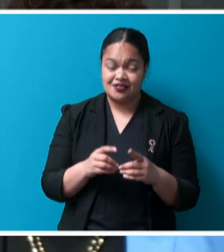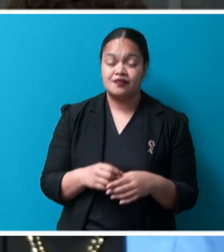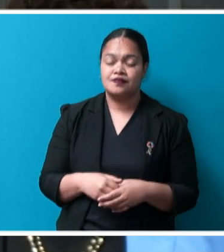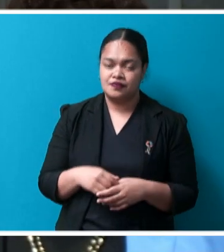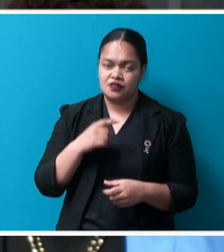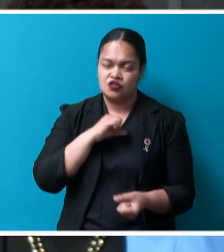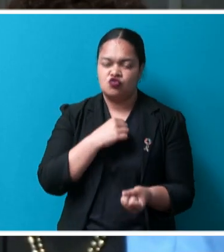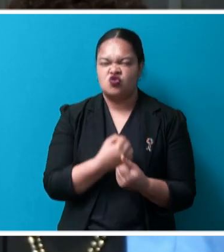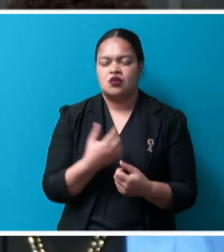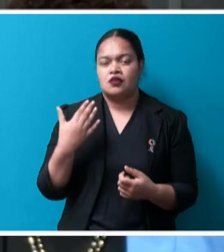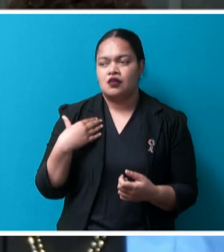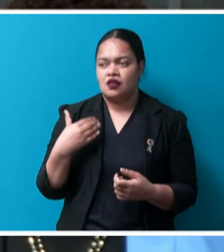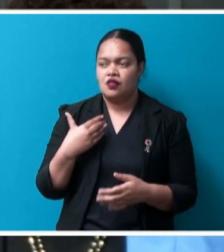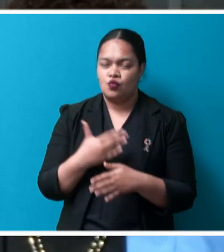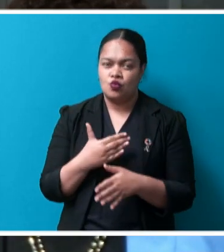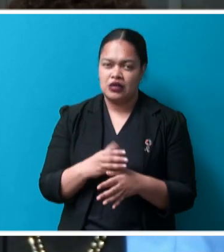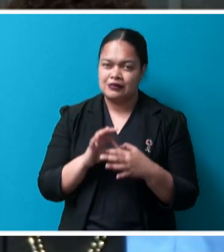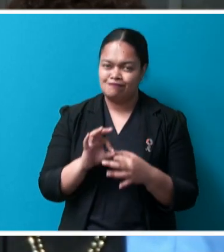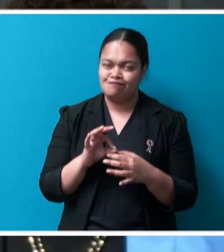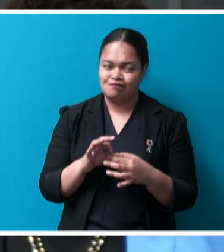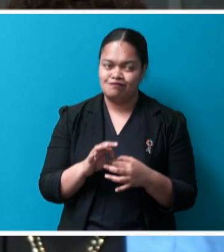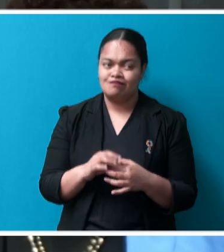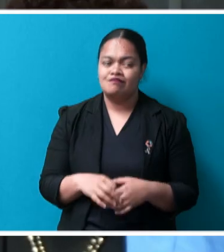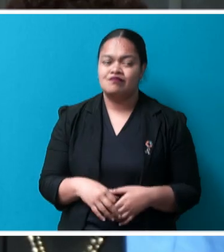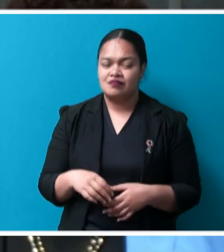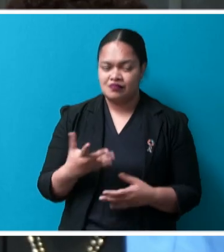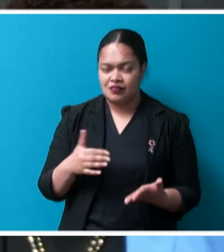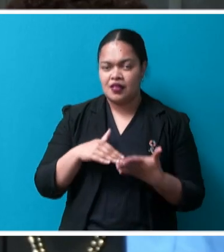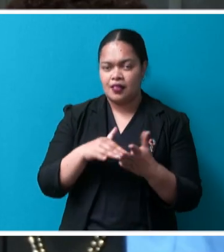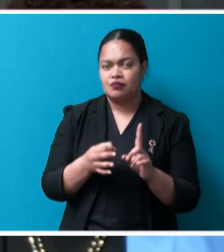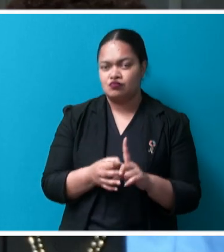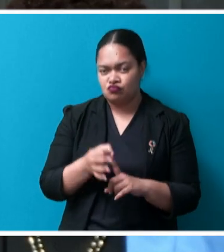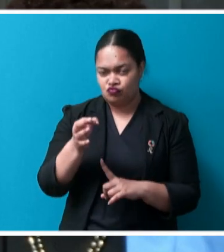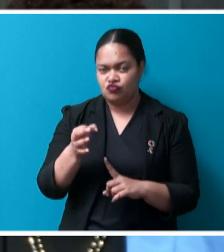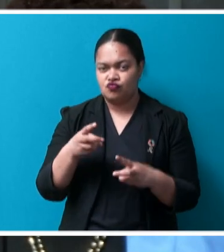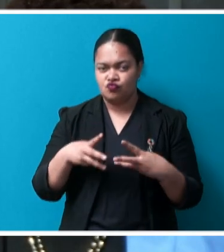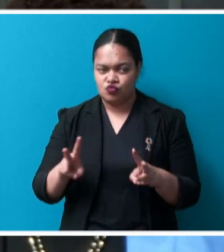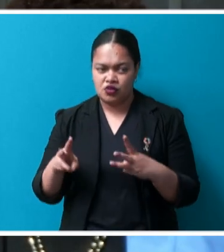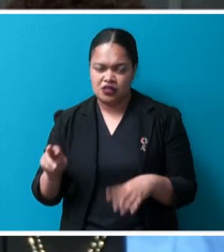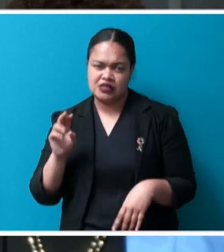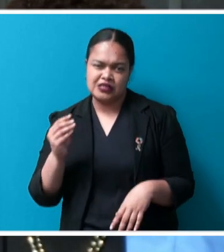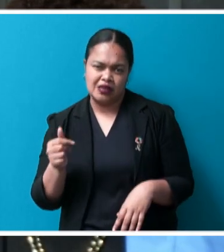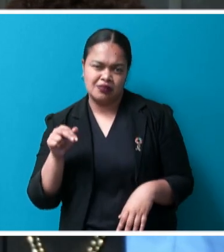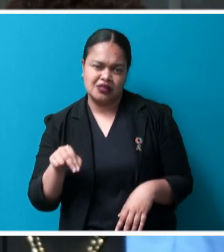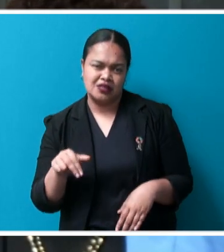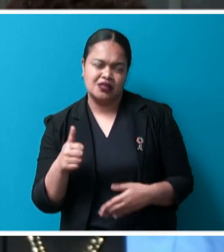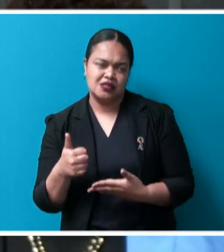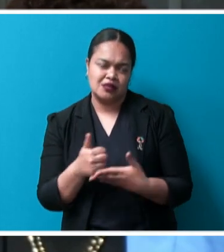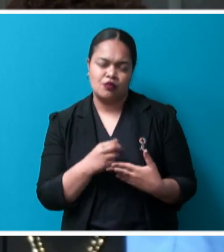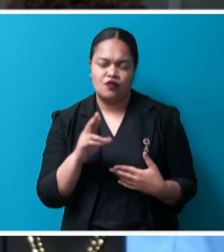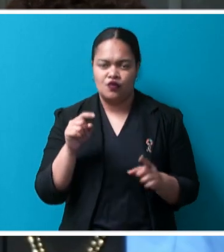health workforce that remains stretched and on the enabling measures, some requiring the support for this